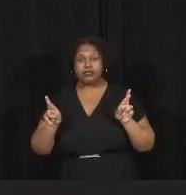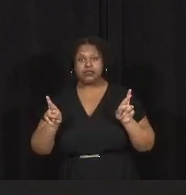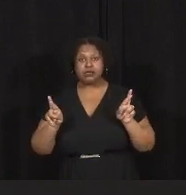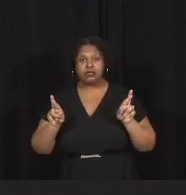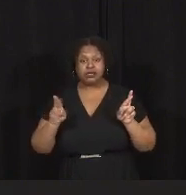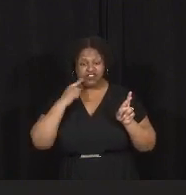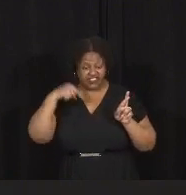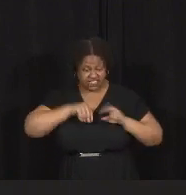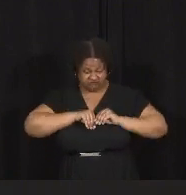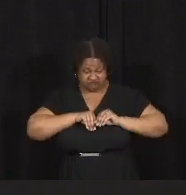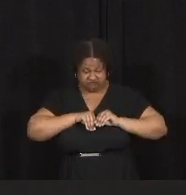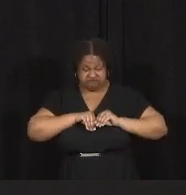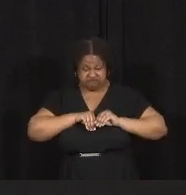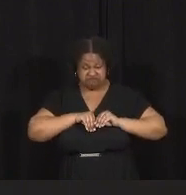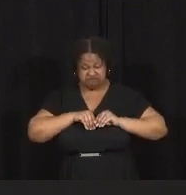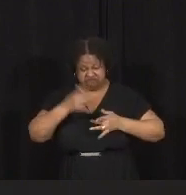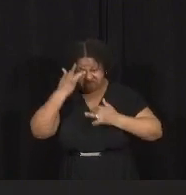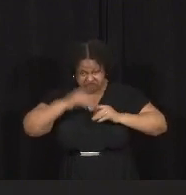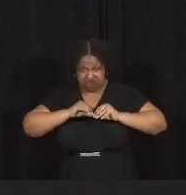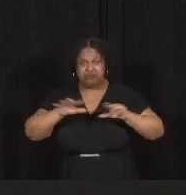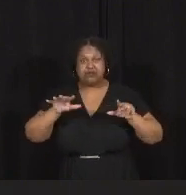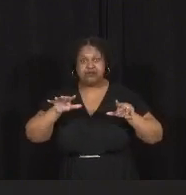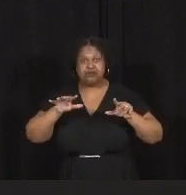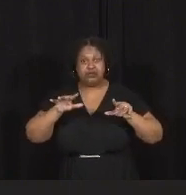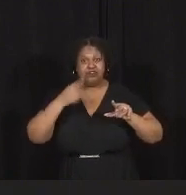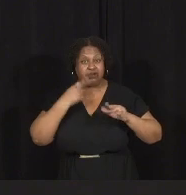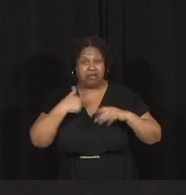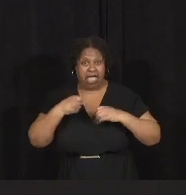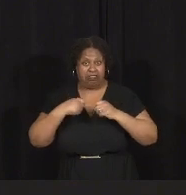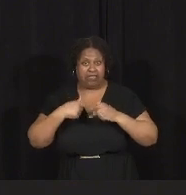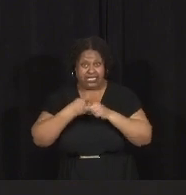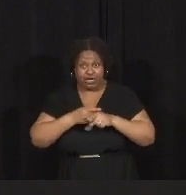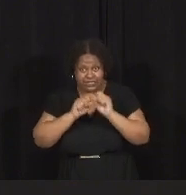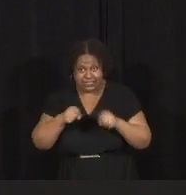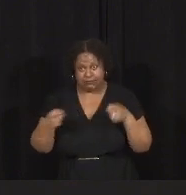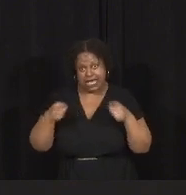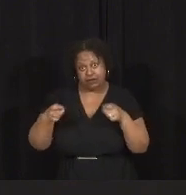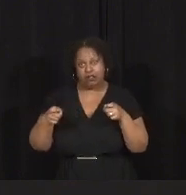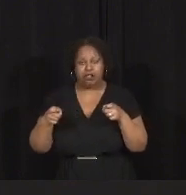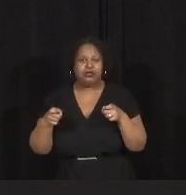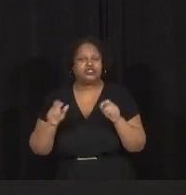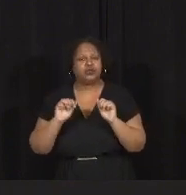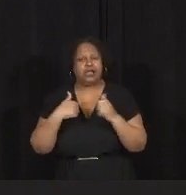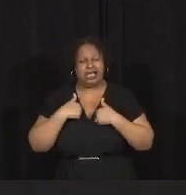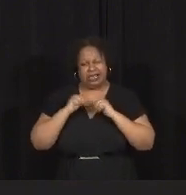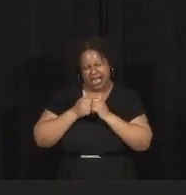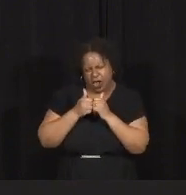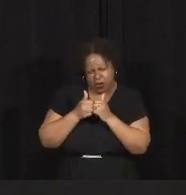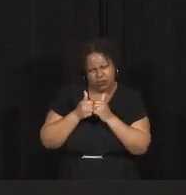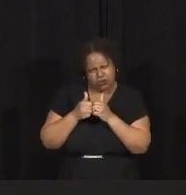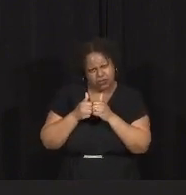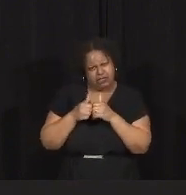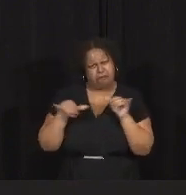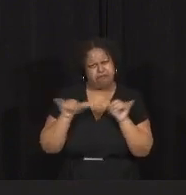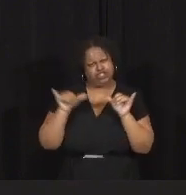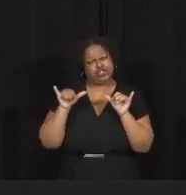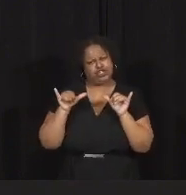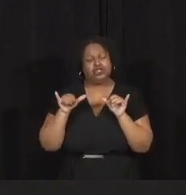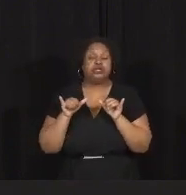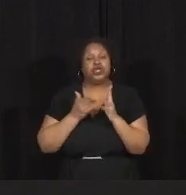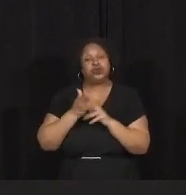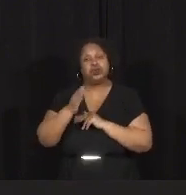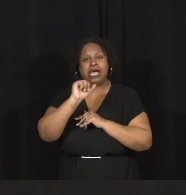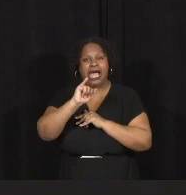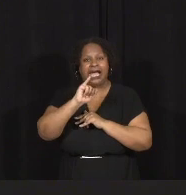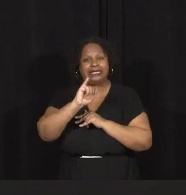system. So the ICU capacity is a good measure for us. If you don't have the slide, what this